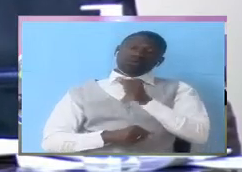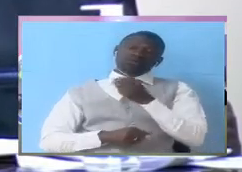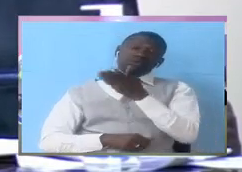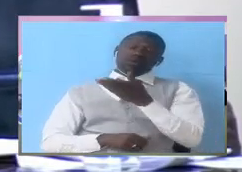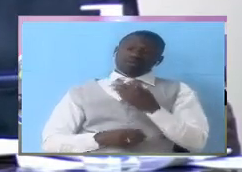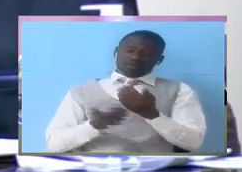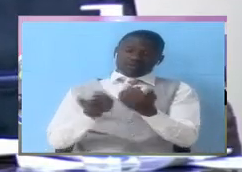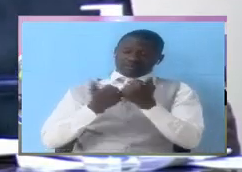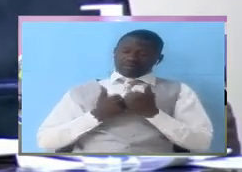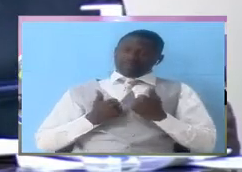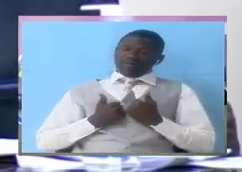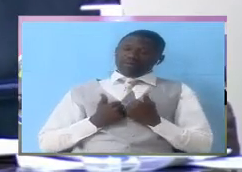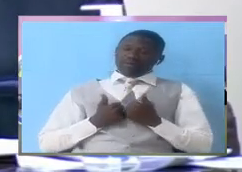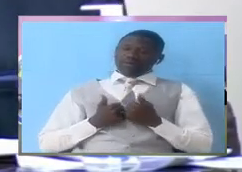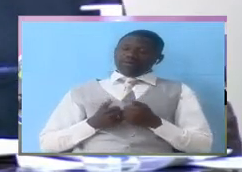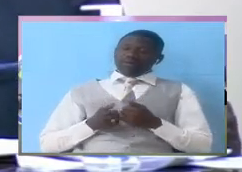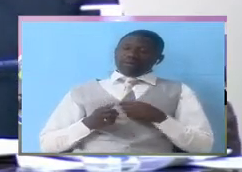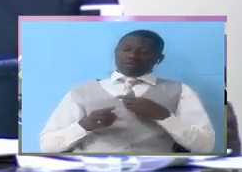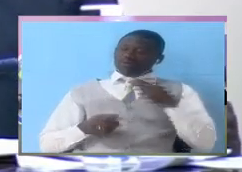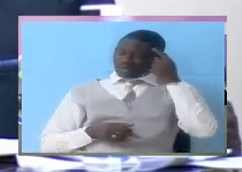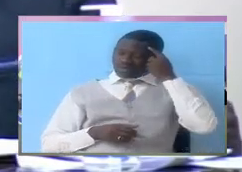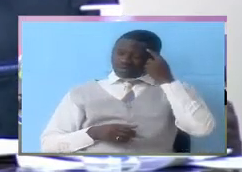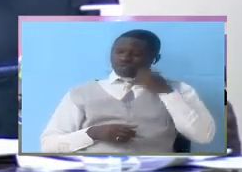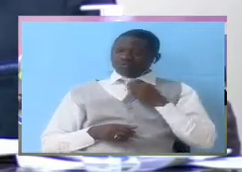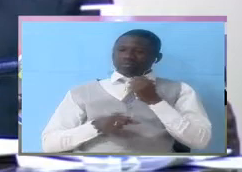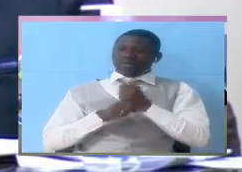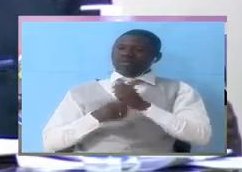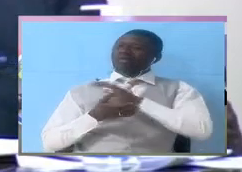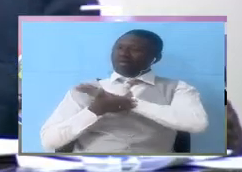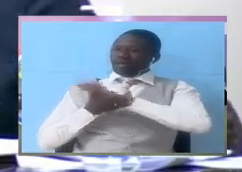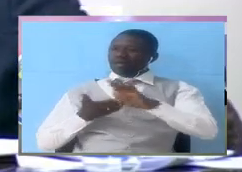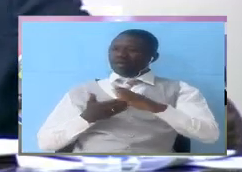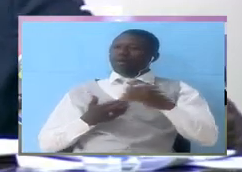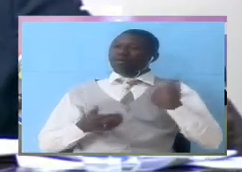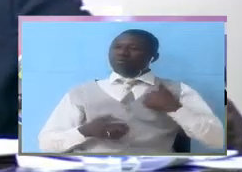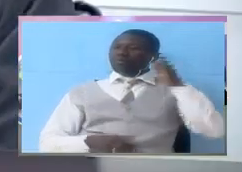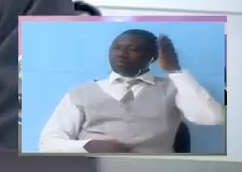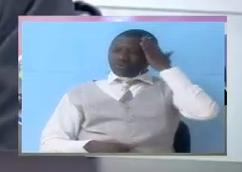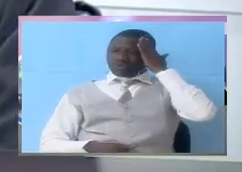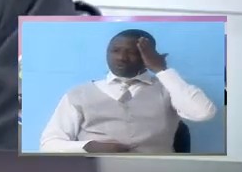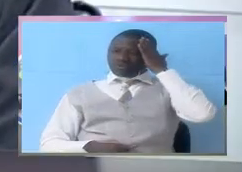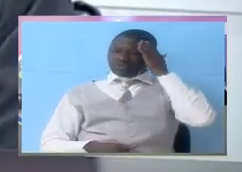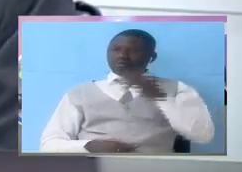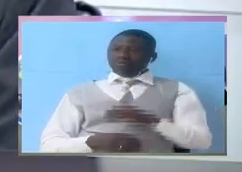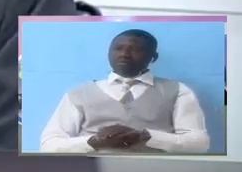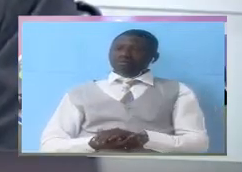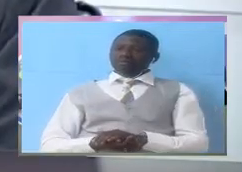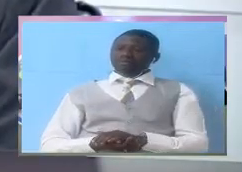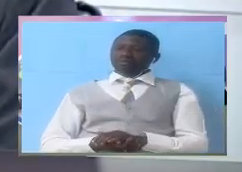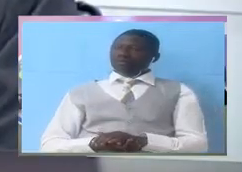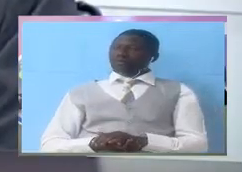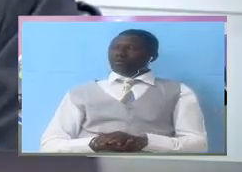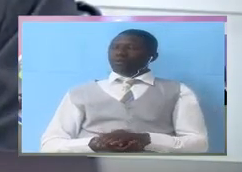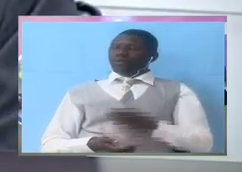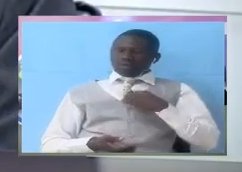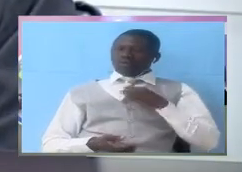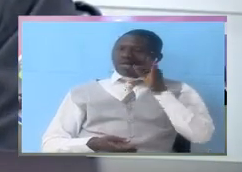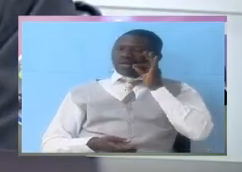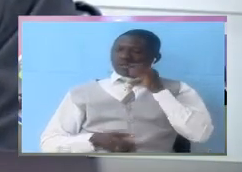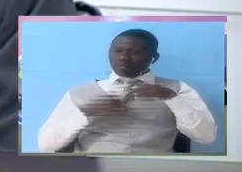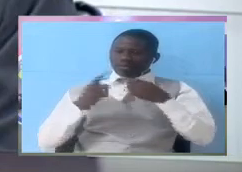was given to me. I just thought we should put that on the record so that it is known. Please. May I reply on this? Yes, go